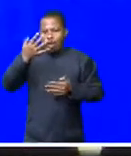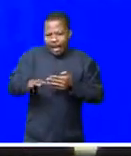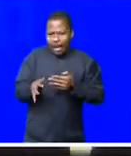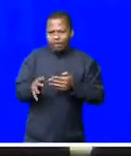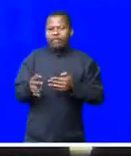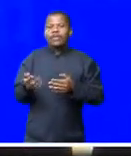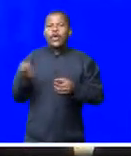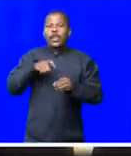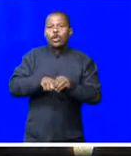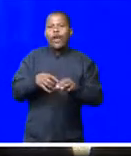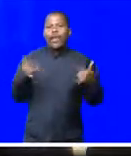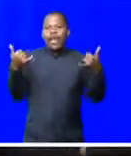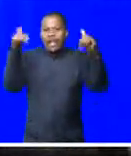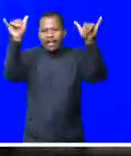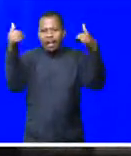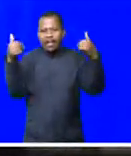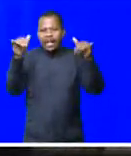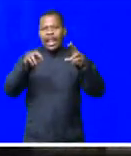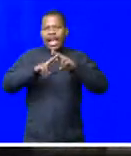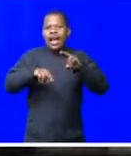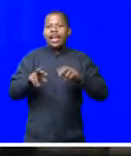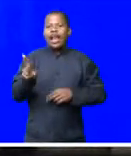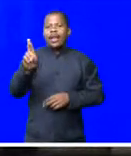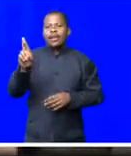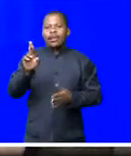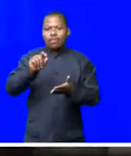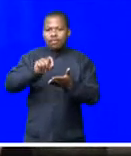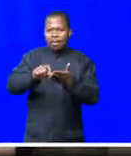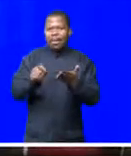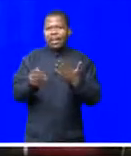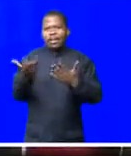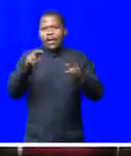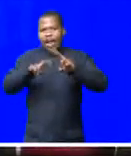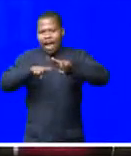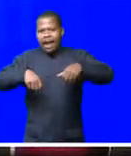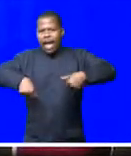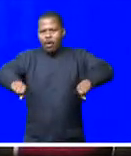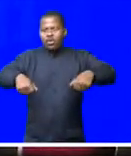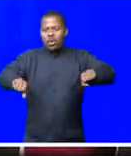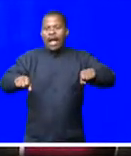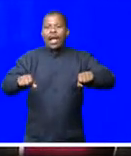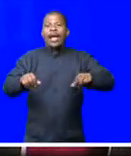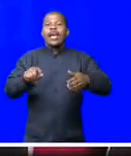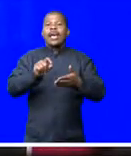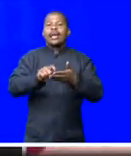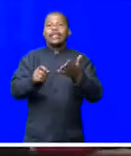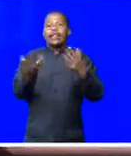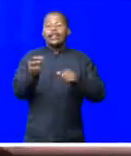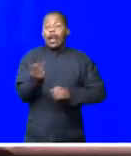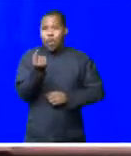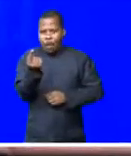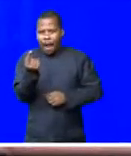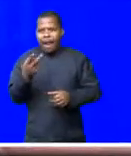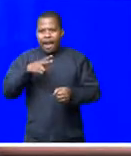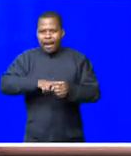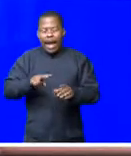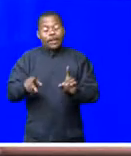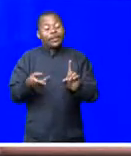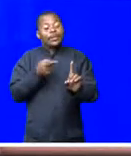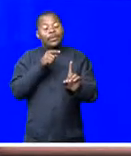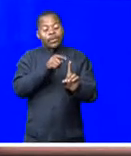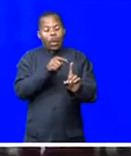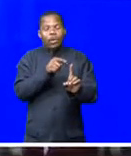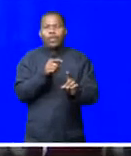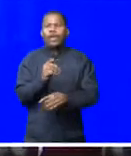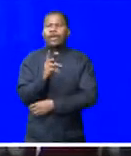sekugcina saletinhlelo esifundzeni saseshiselweni ngaphansi kwenkundla yaseshiselweni 1. Liphilandu nankulu Themba